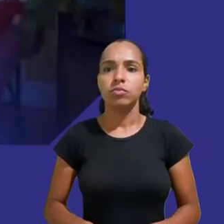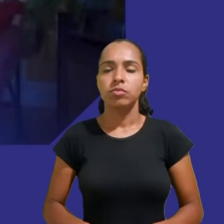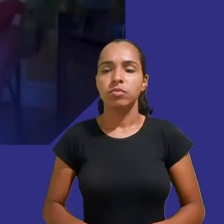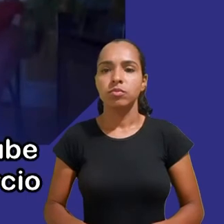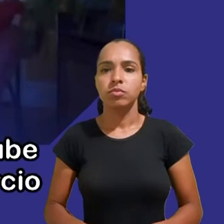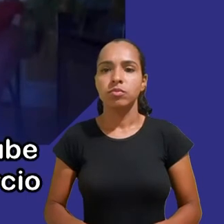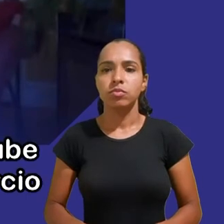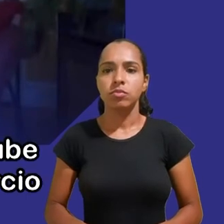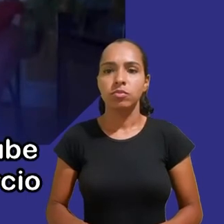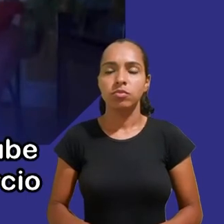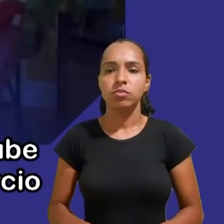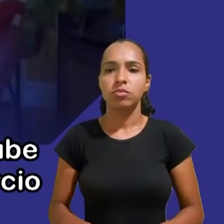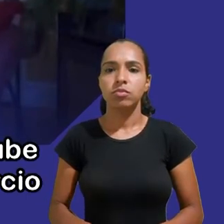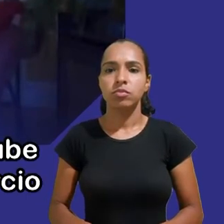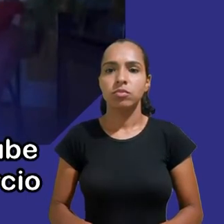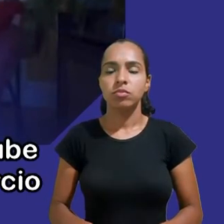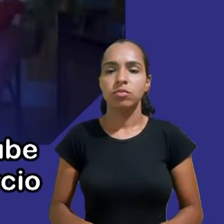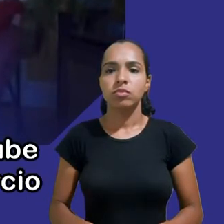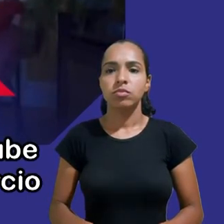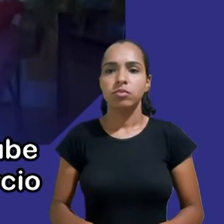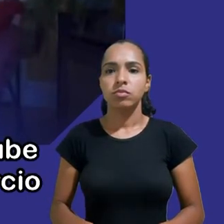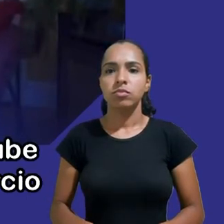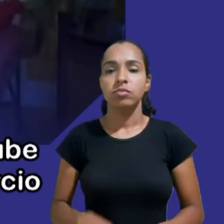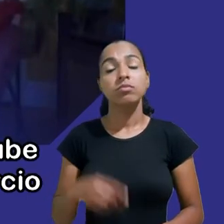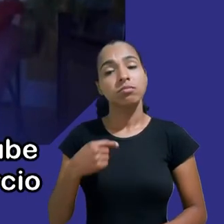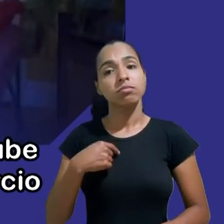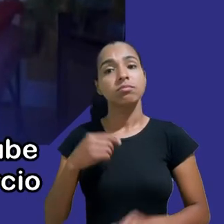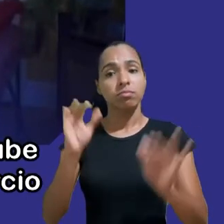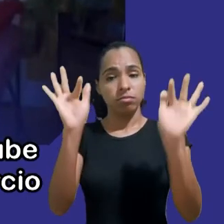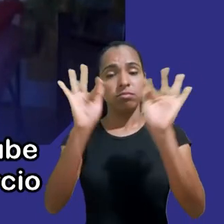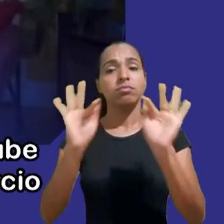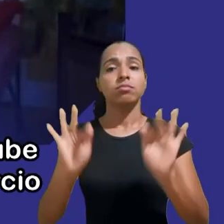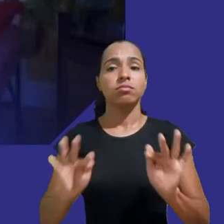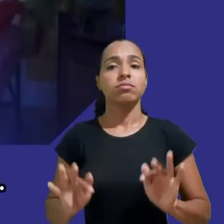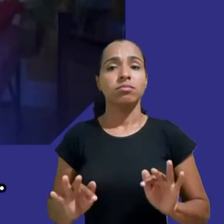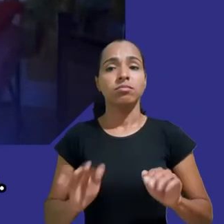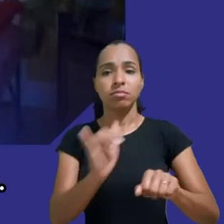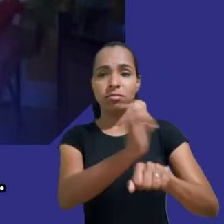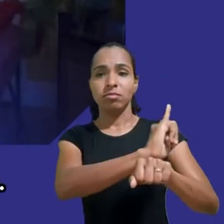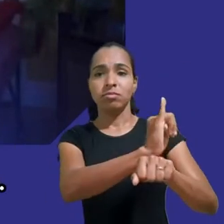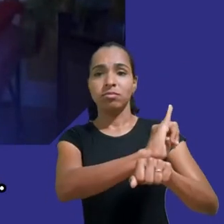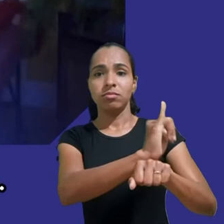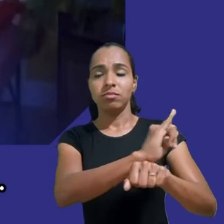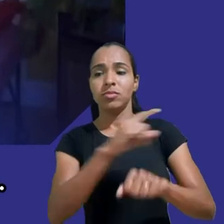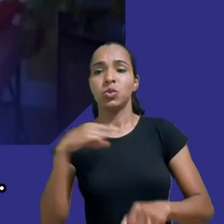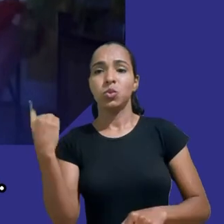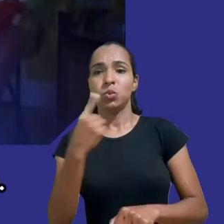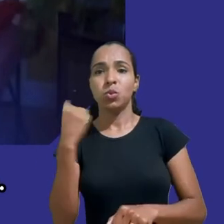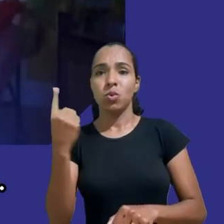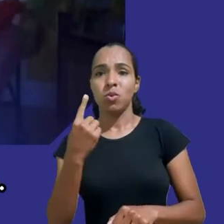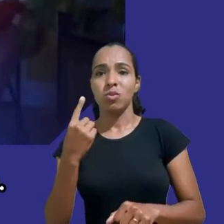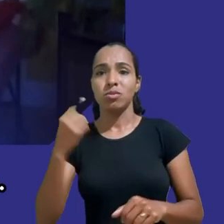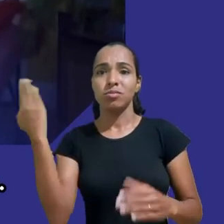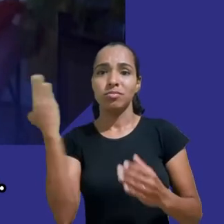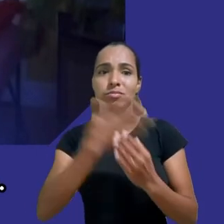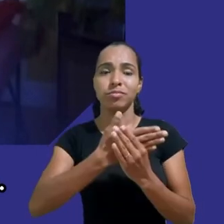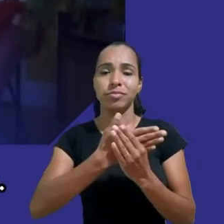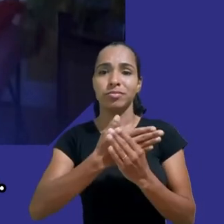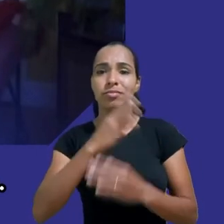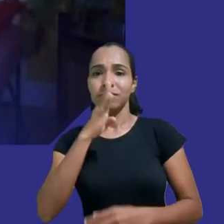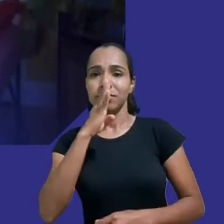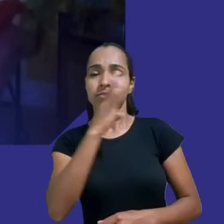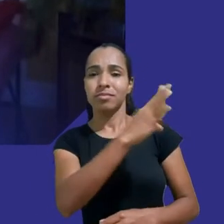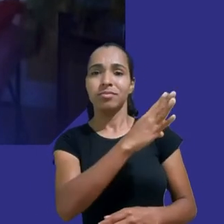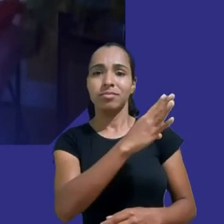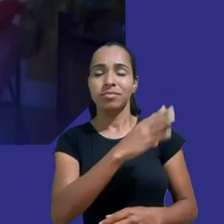you know our Federal Trade Commission complaint against Google and YouTube was part of the inspiration for your suit